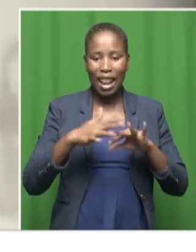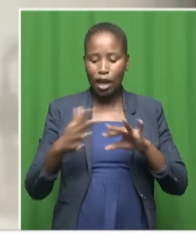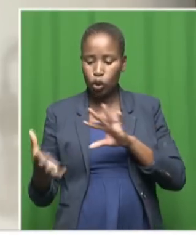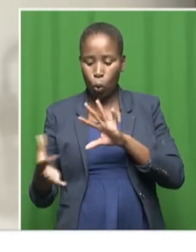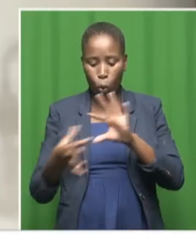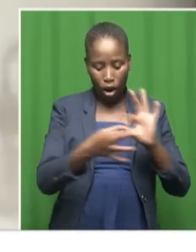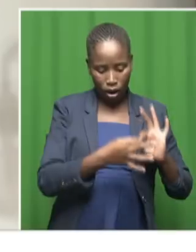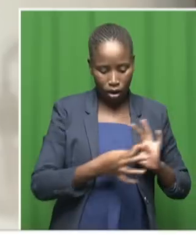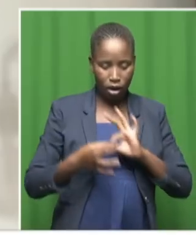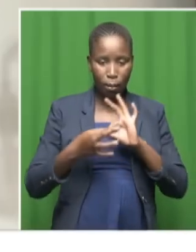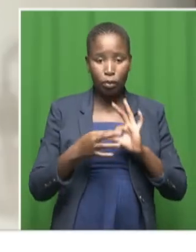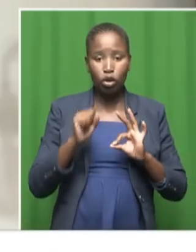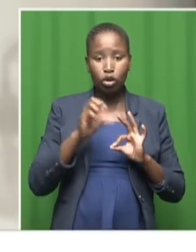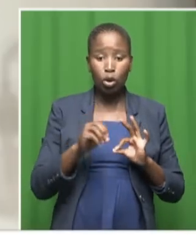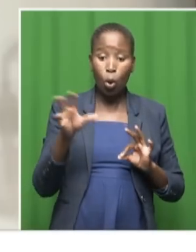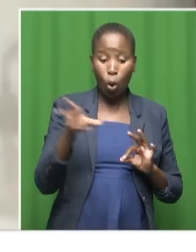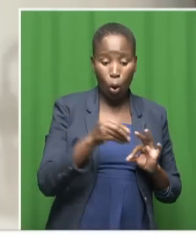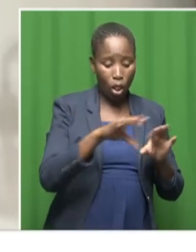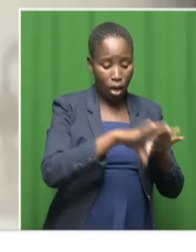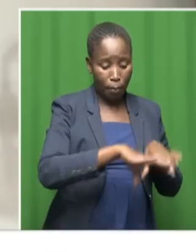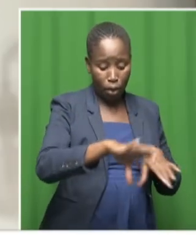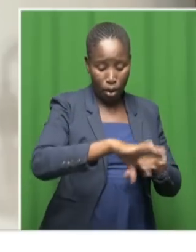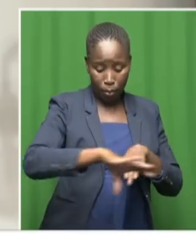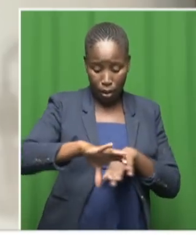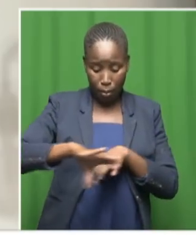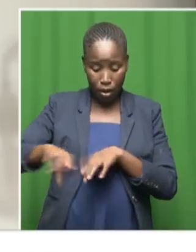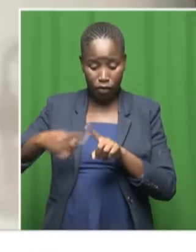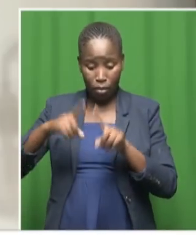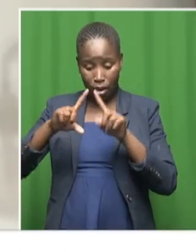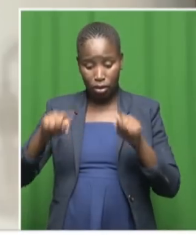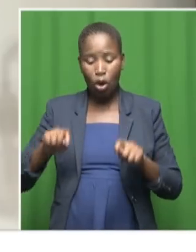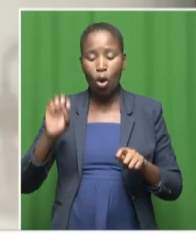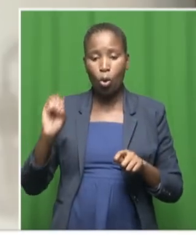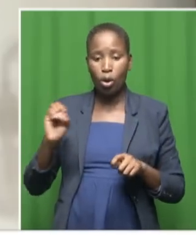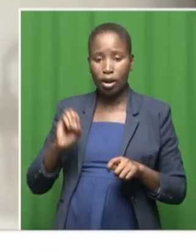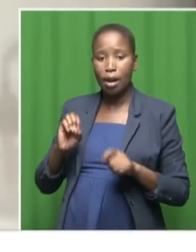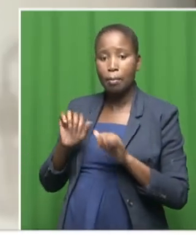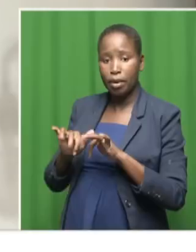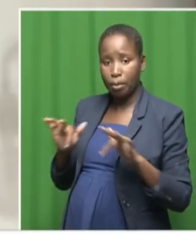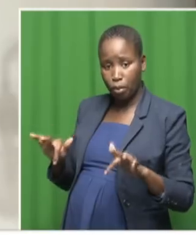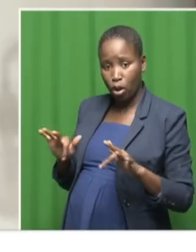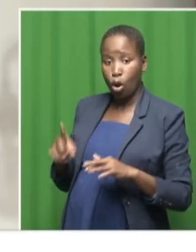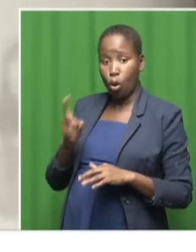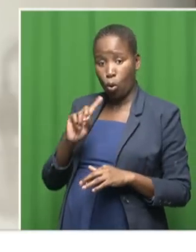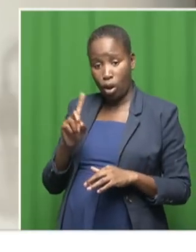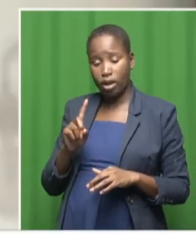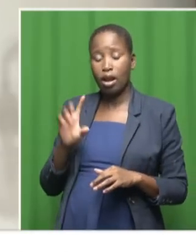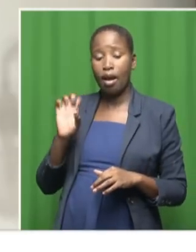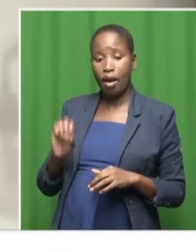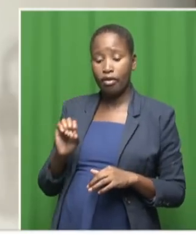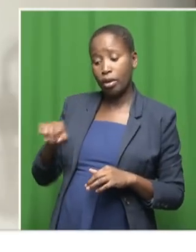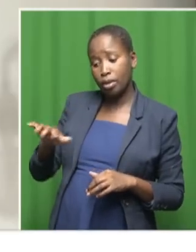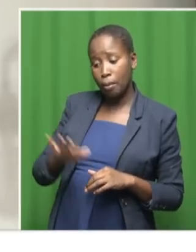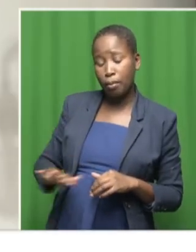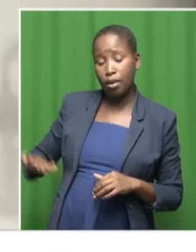all around the city wherever we have people. At low points in the landscape where the